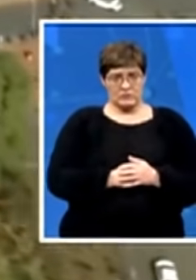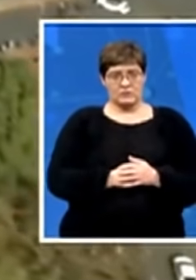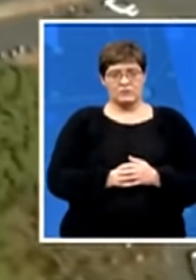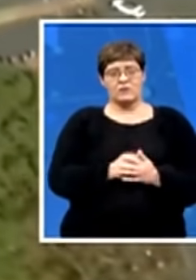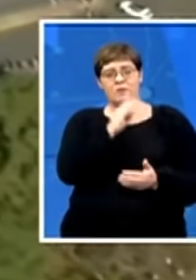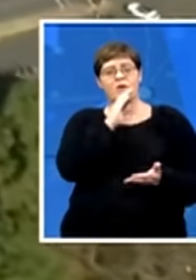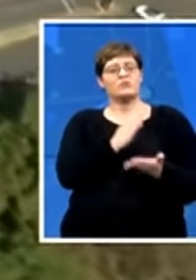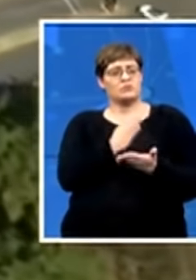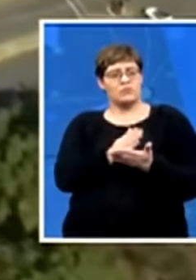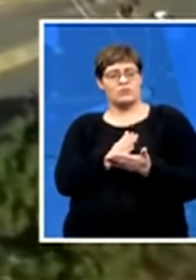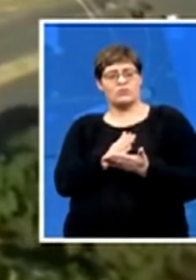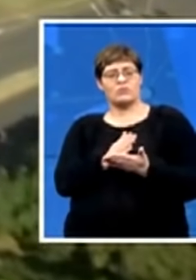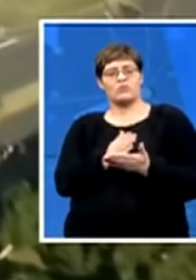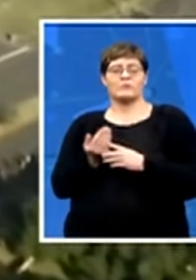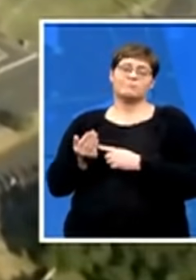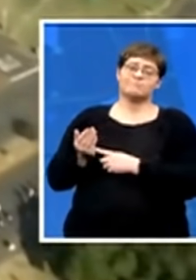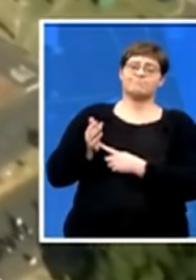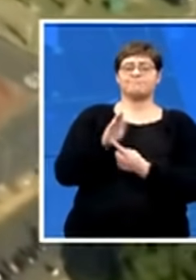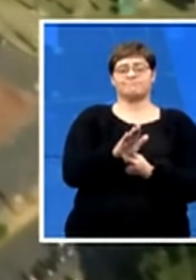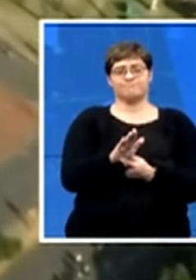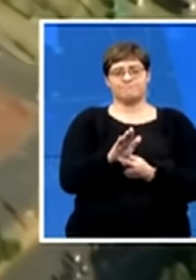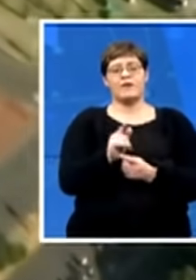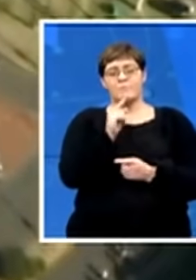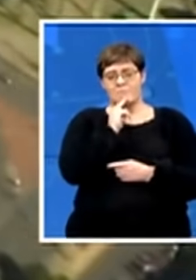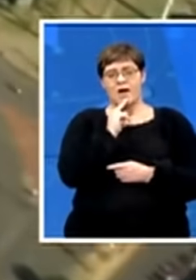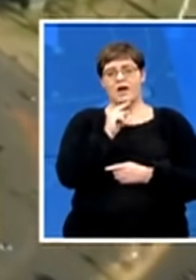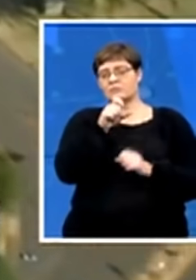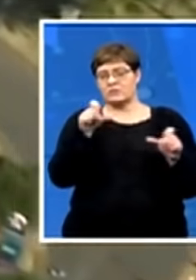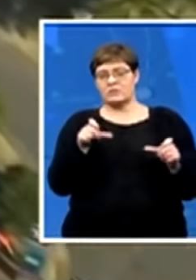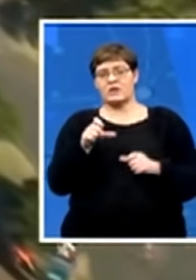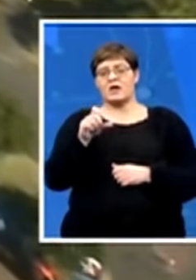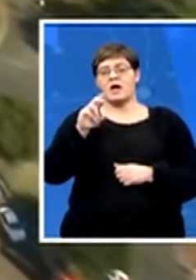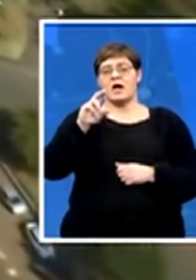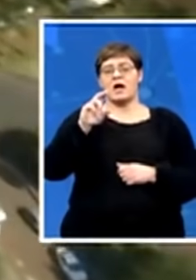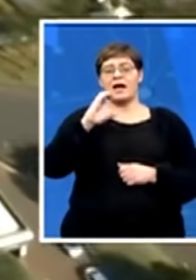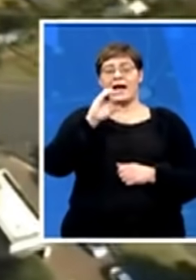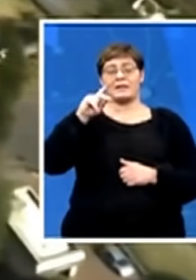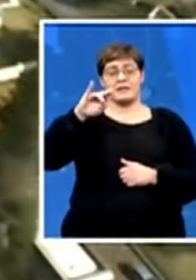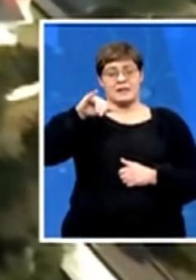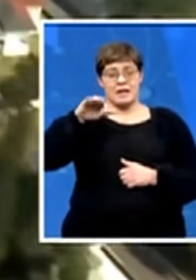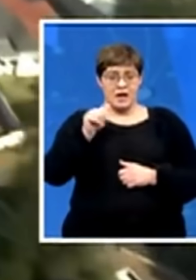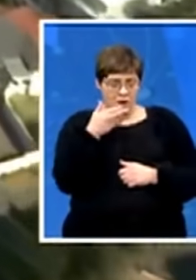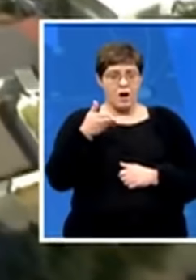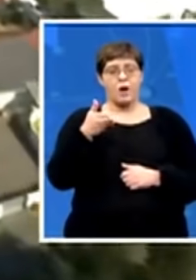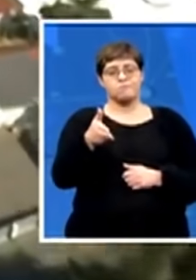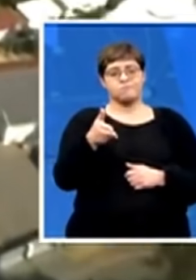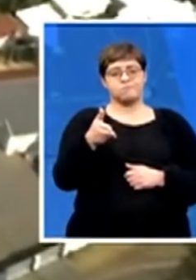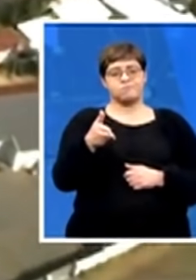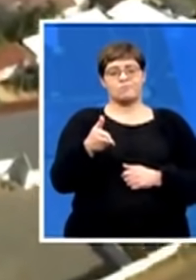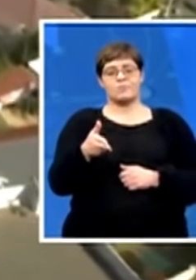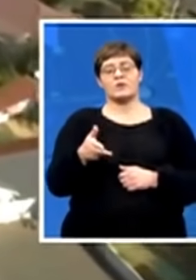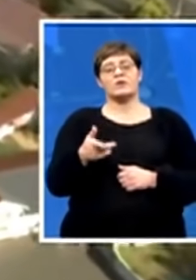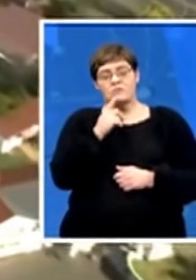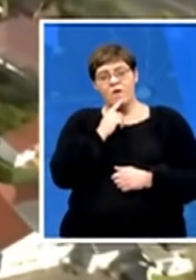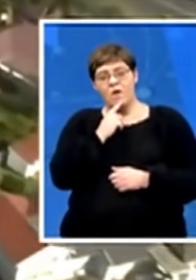coverage on that. I do know that my colleague Simpiwe Makanya was on the ground this morning in in Phoenix, just bringing you the latest and speaking to community